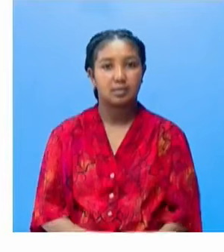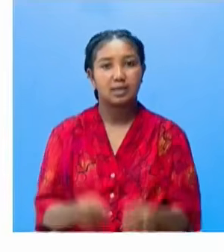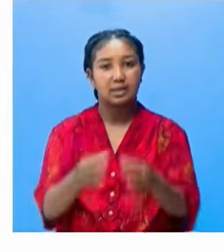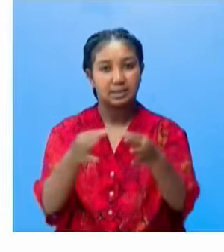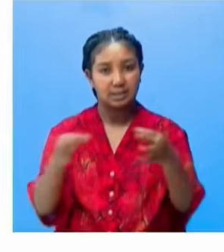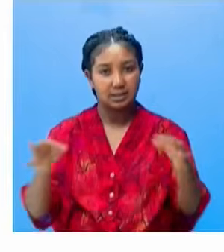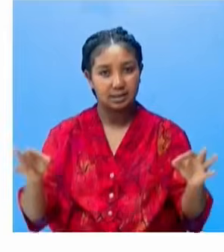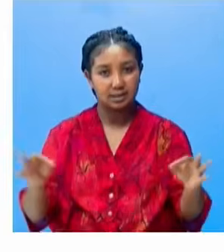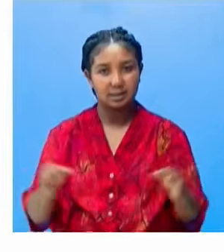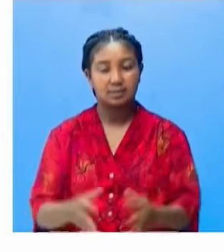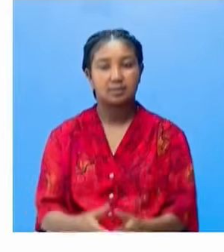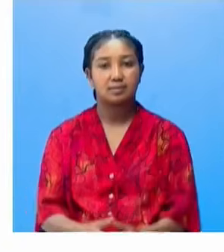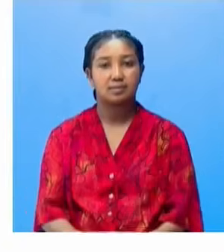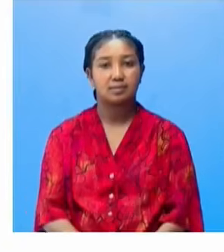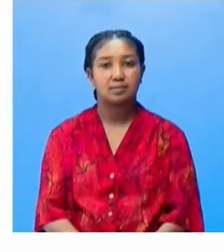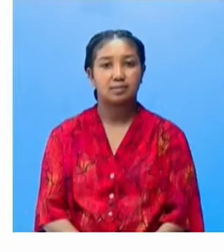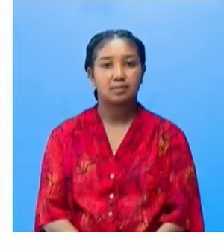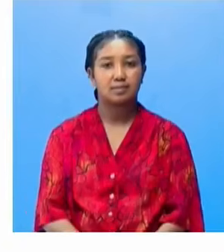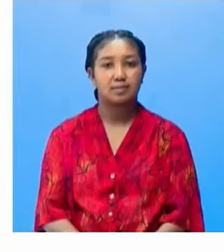sentences